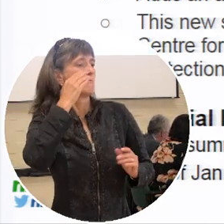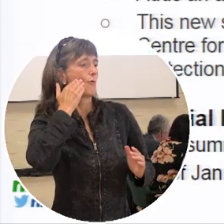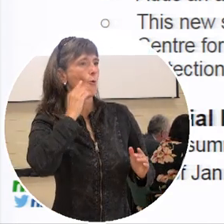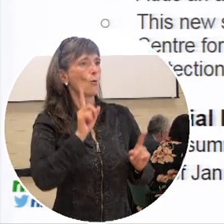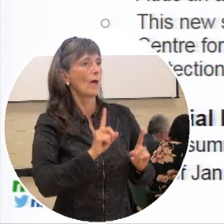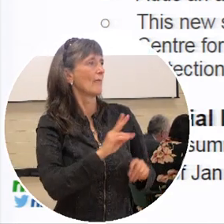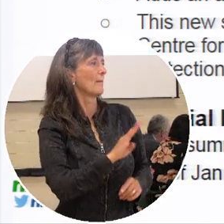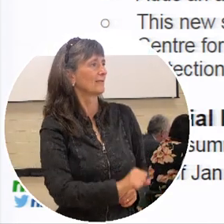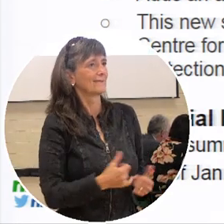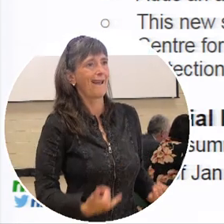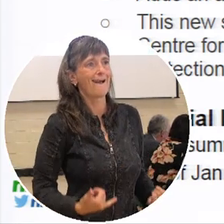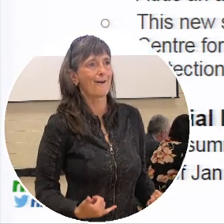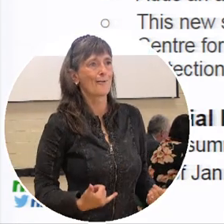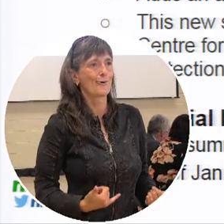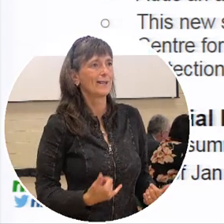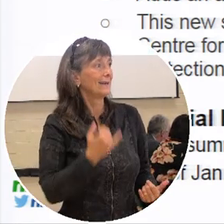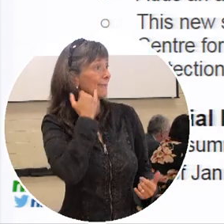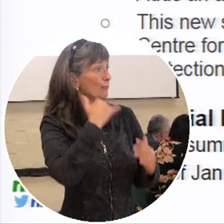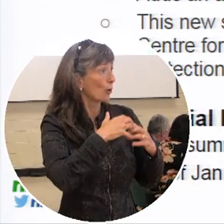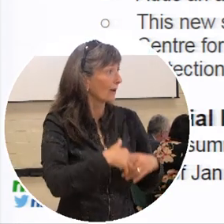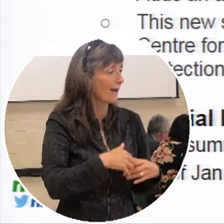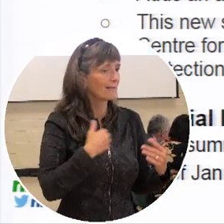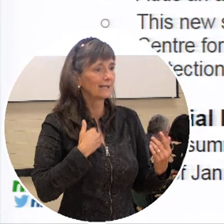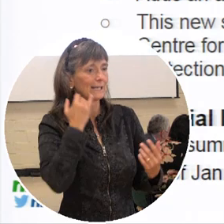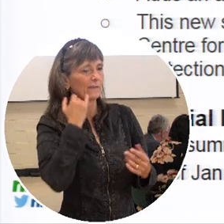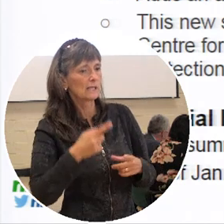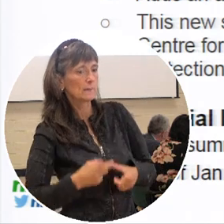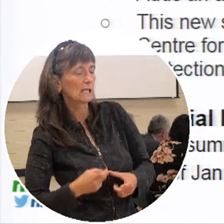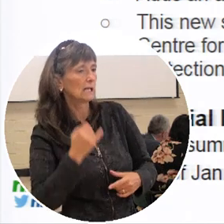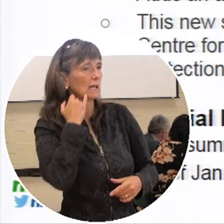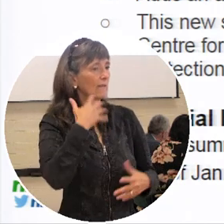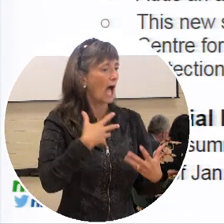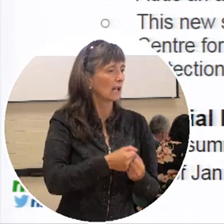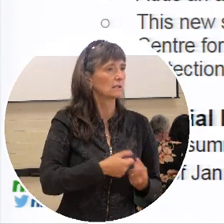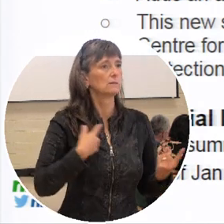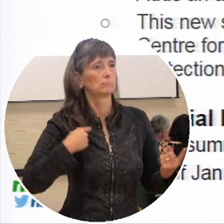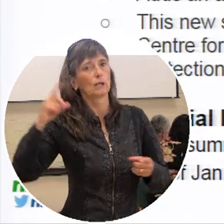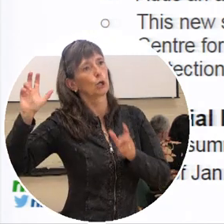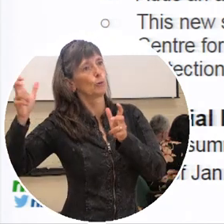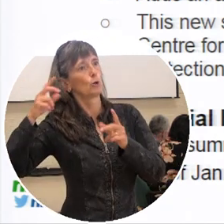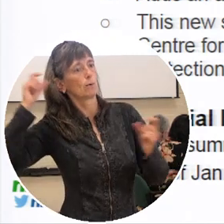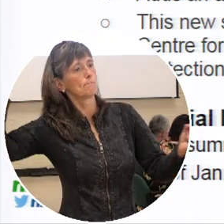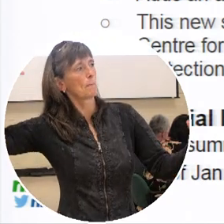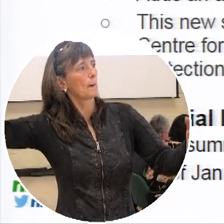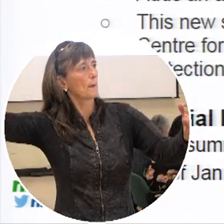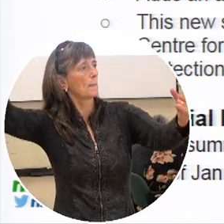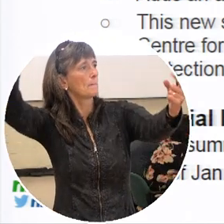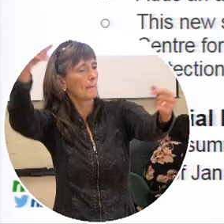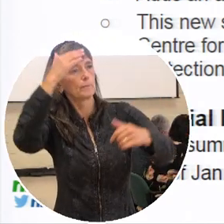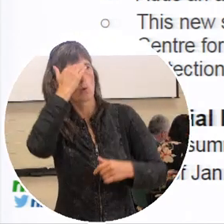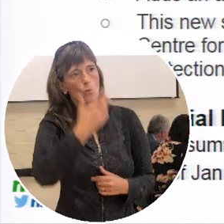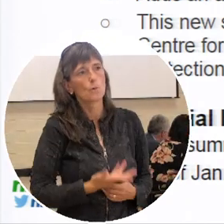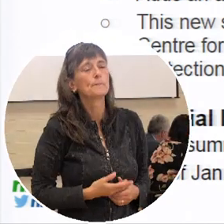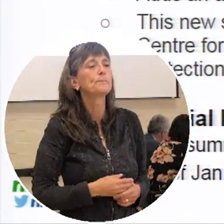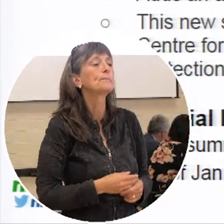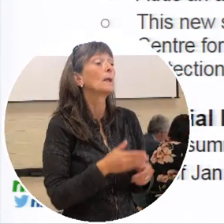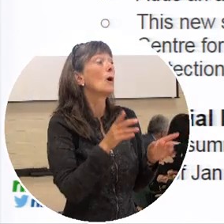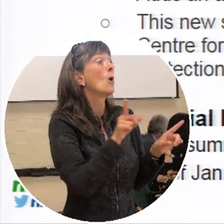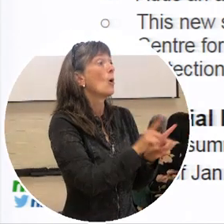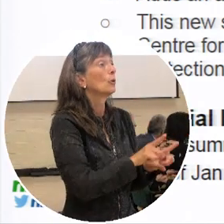preventive maintenance, and responses to accidents. As well, under the organization